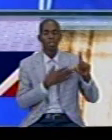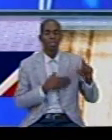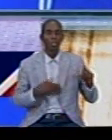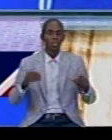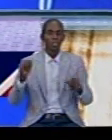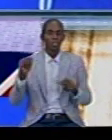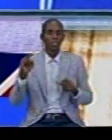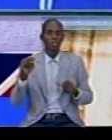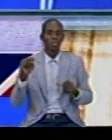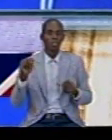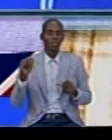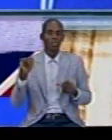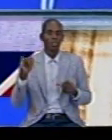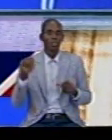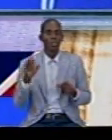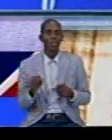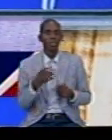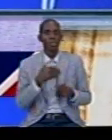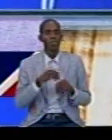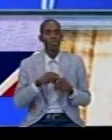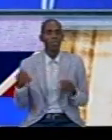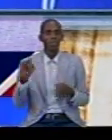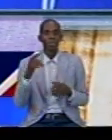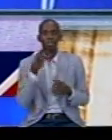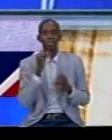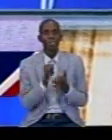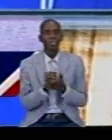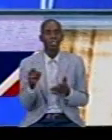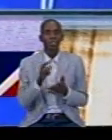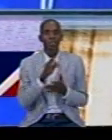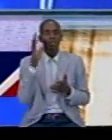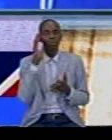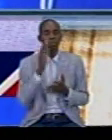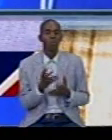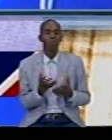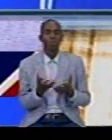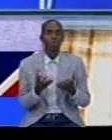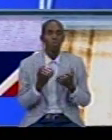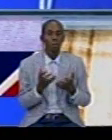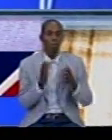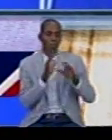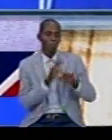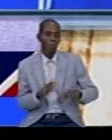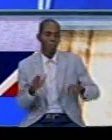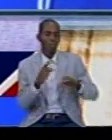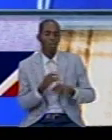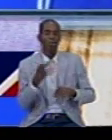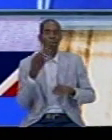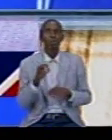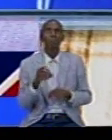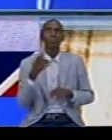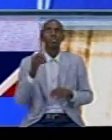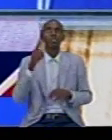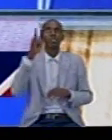in verse 18 it says that they would desire mercies of the God of